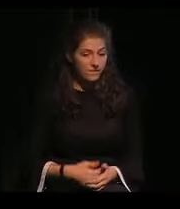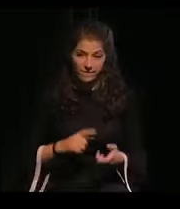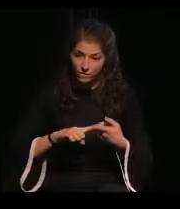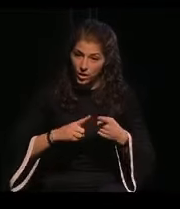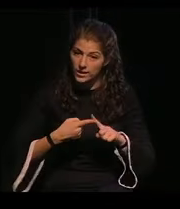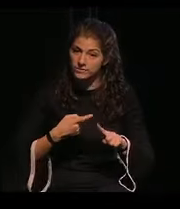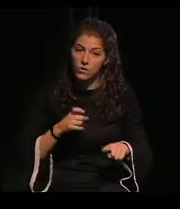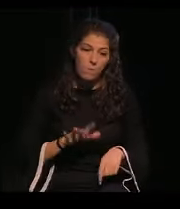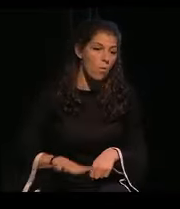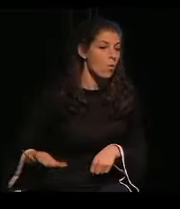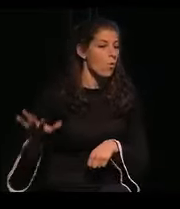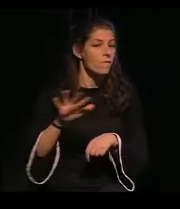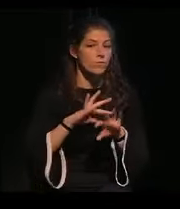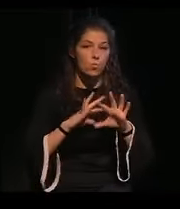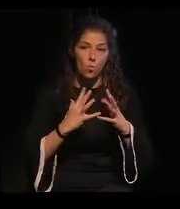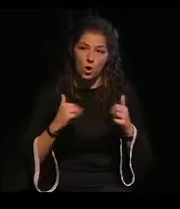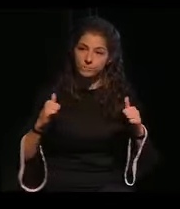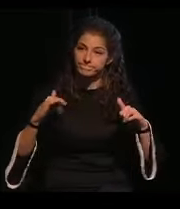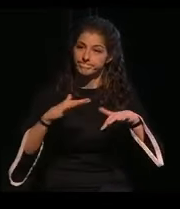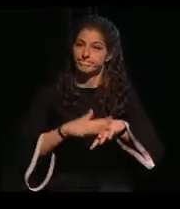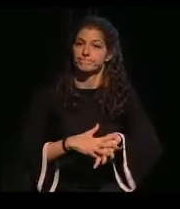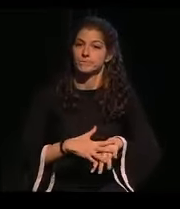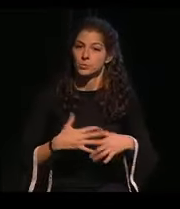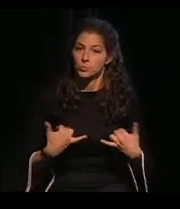Friends from around the world here today,